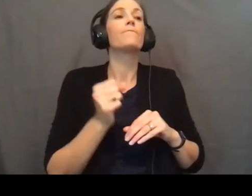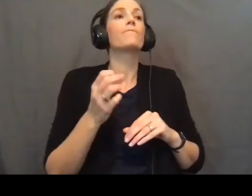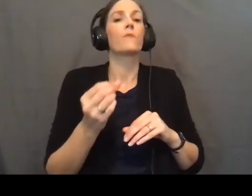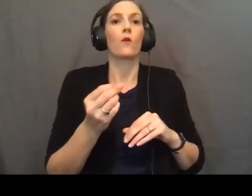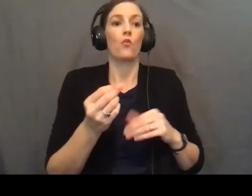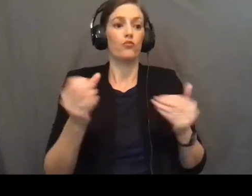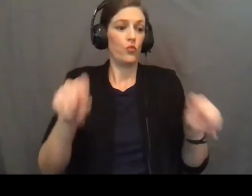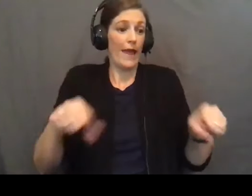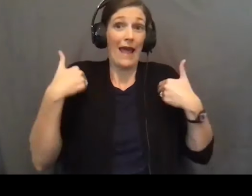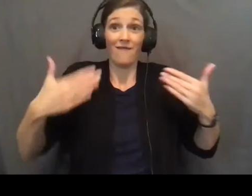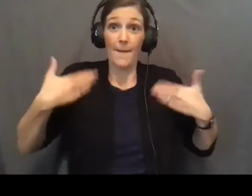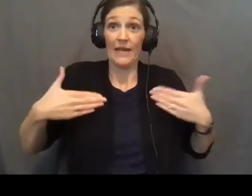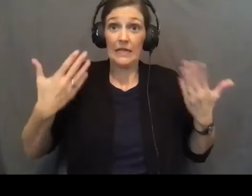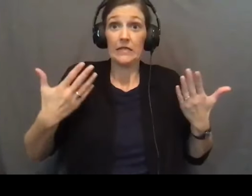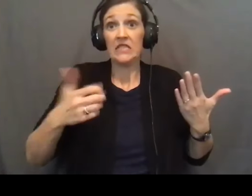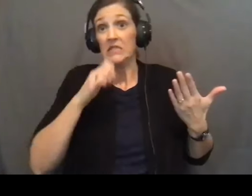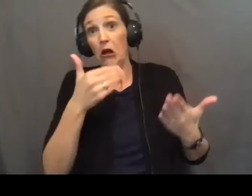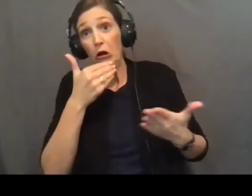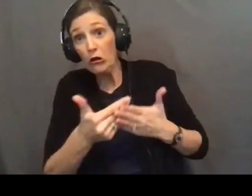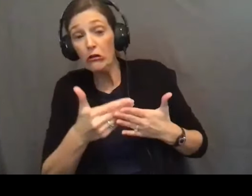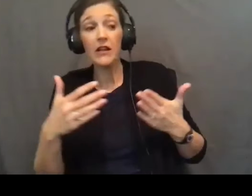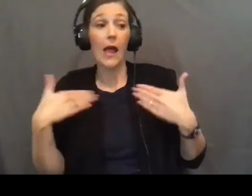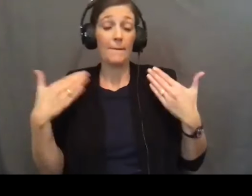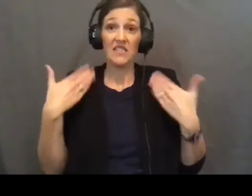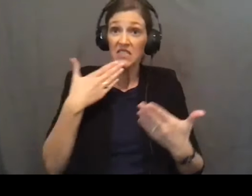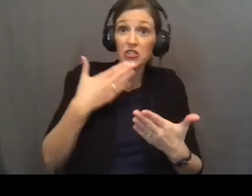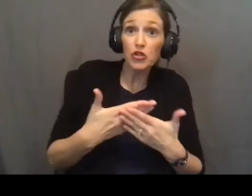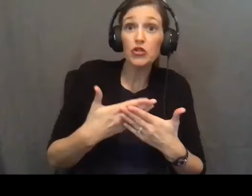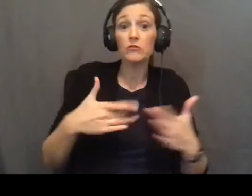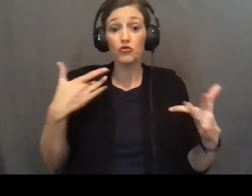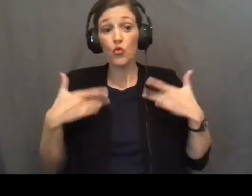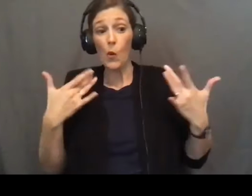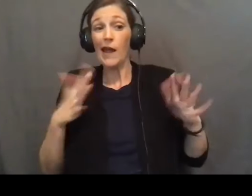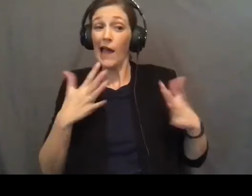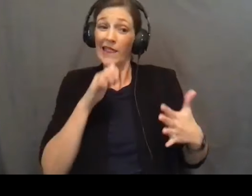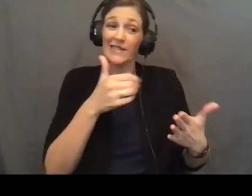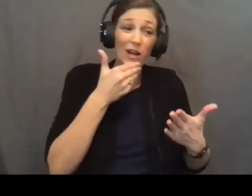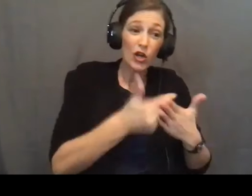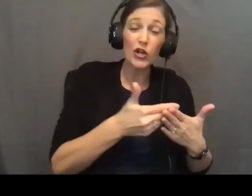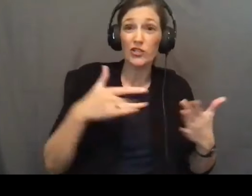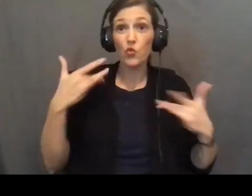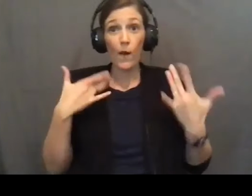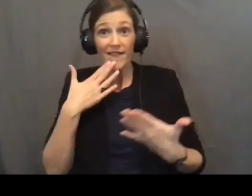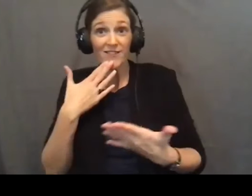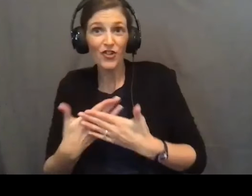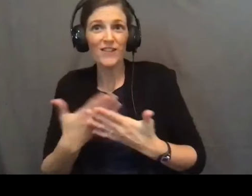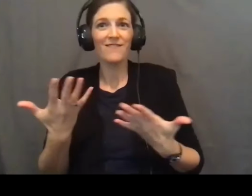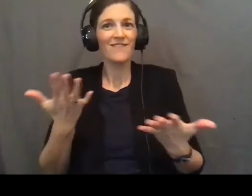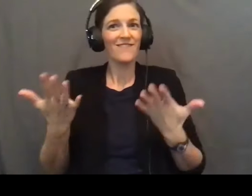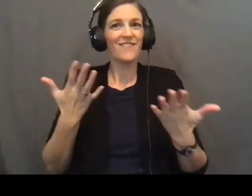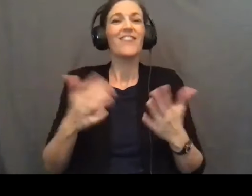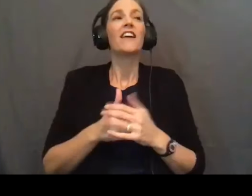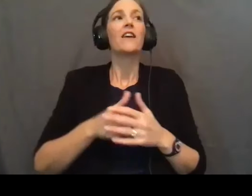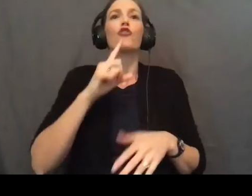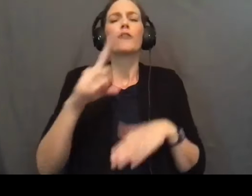happiness that's not so good. You can have happiness that is good. You can have joy that's not so good. You can have joy that is good. It's